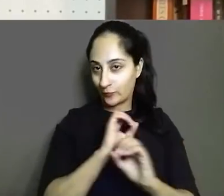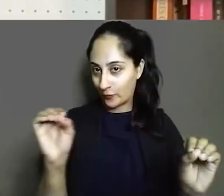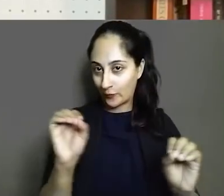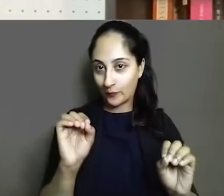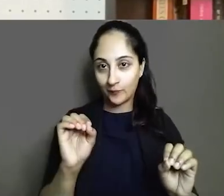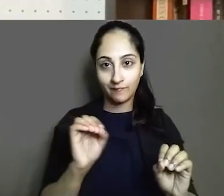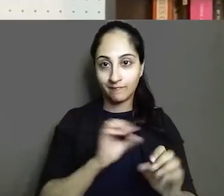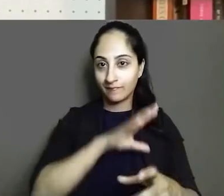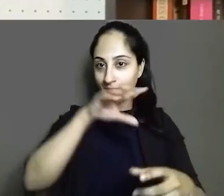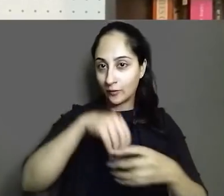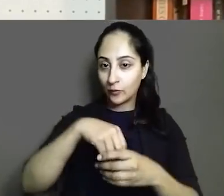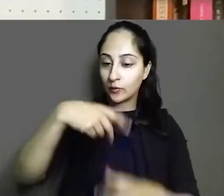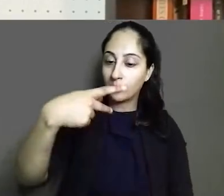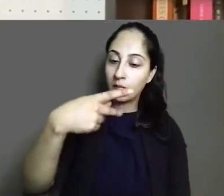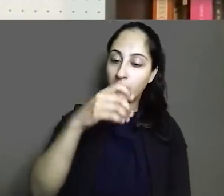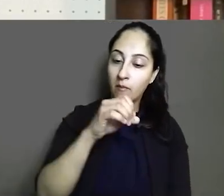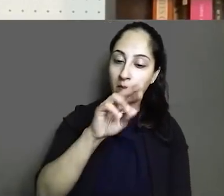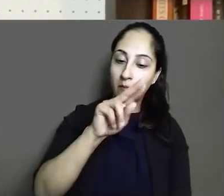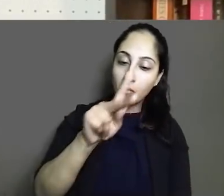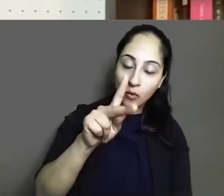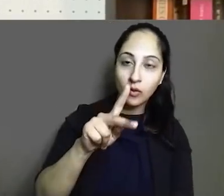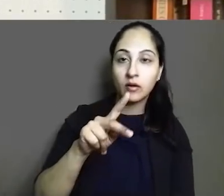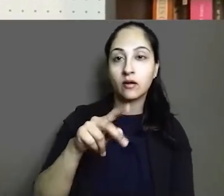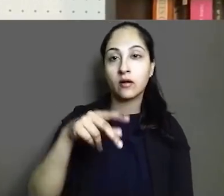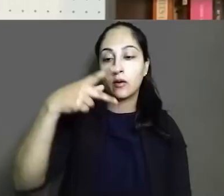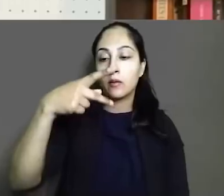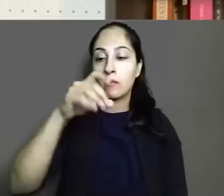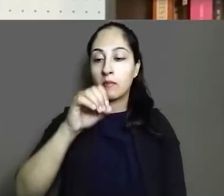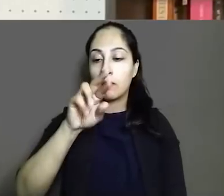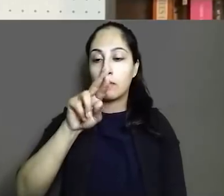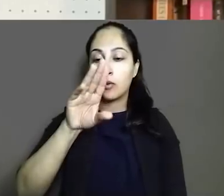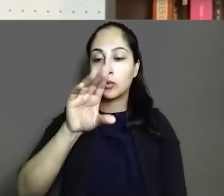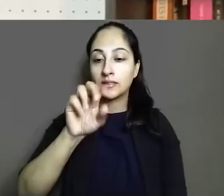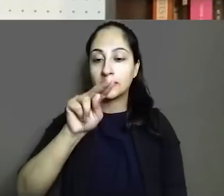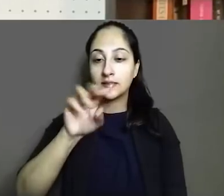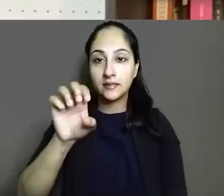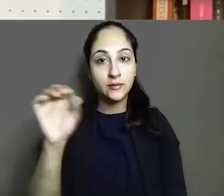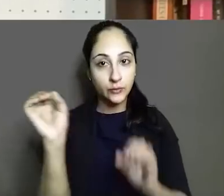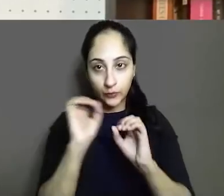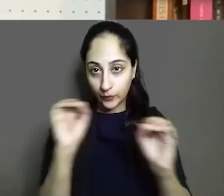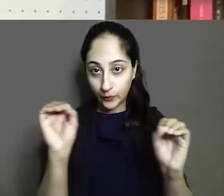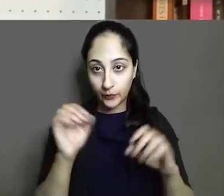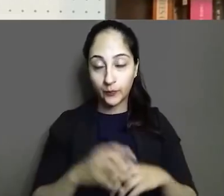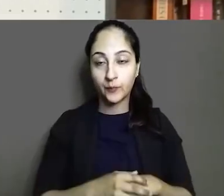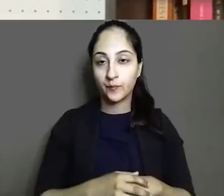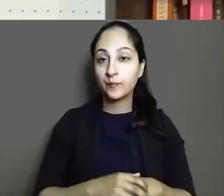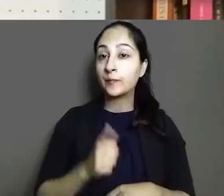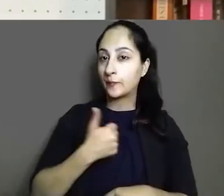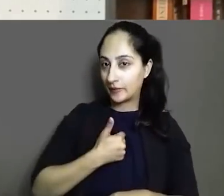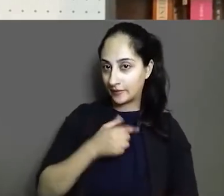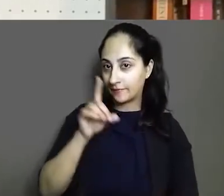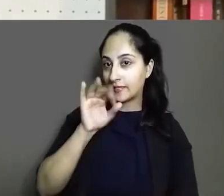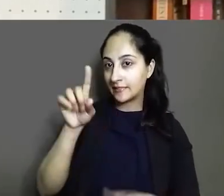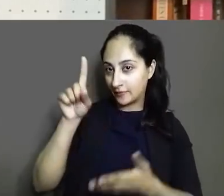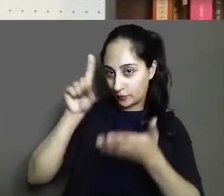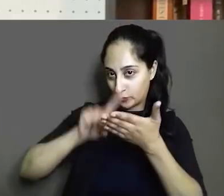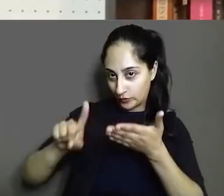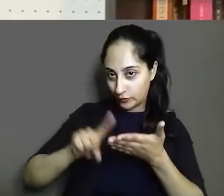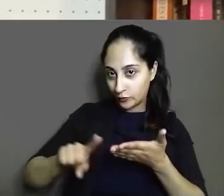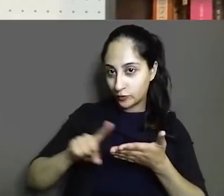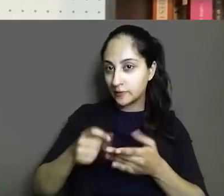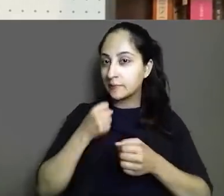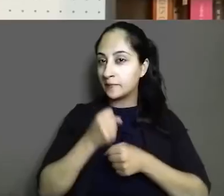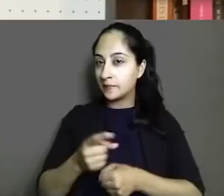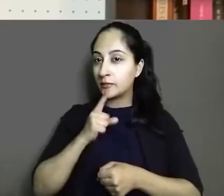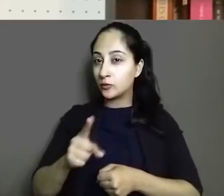imams there, they have been able to confirm that this vaccine is considered free of pork ingredients, and they